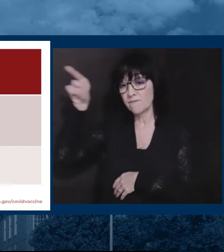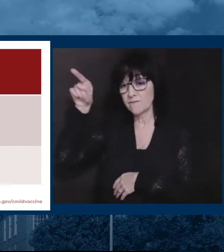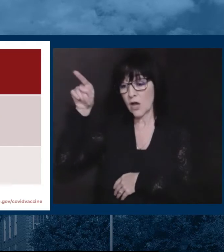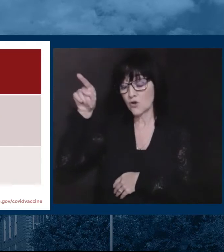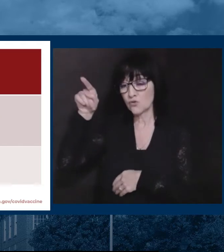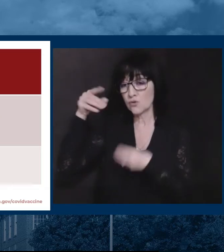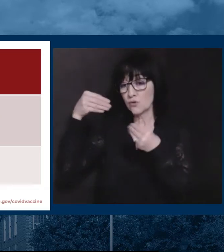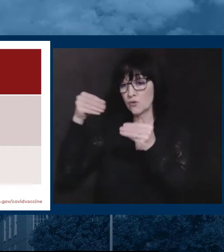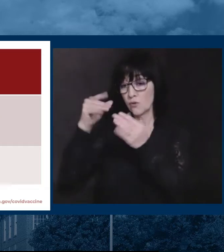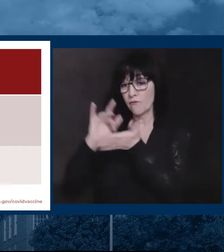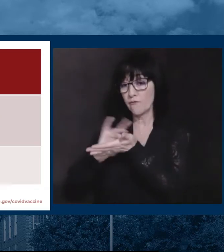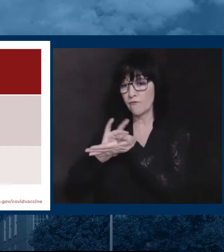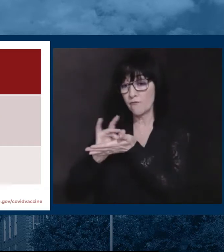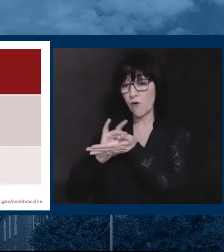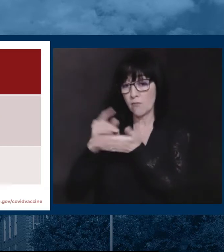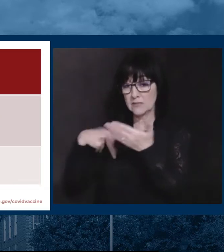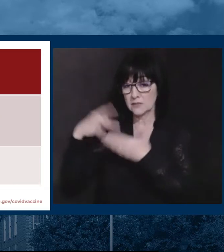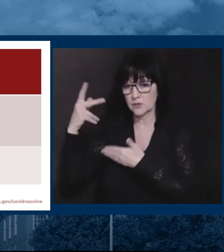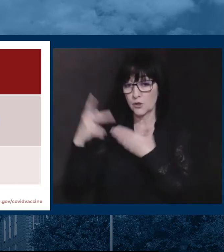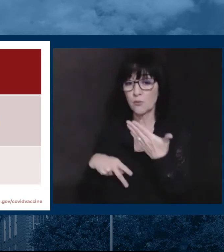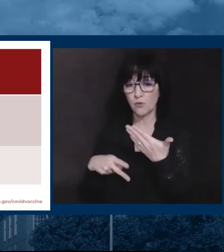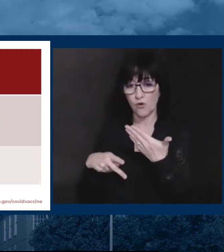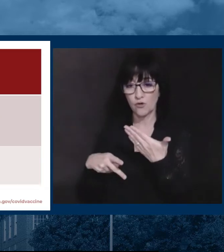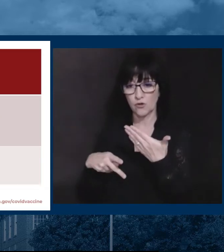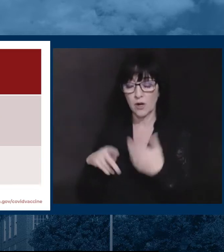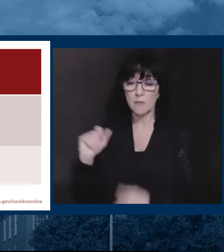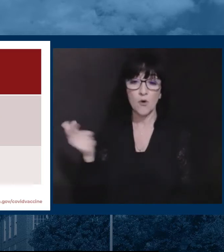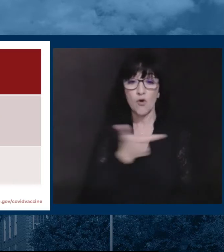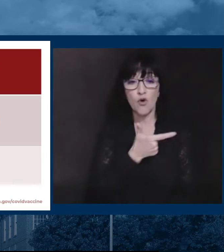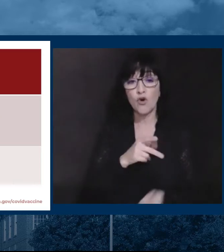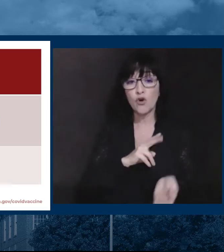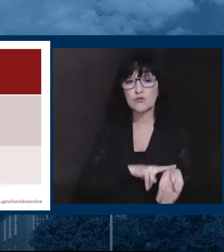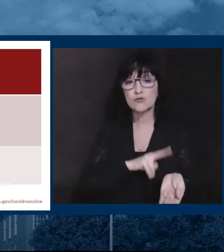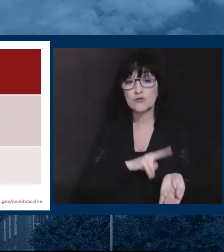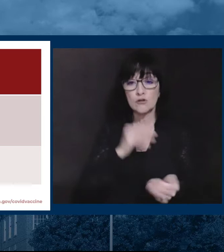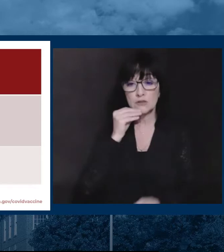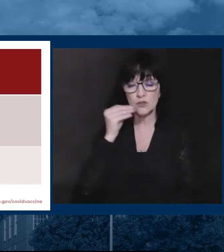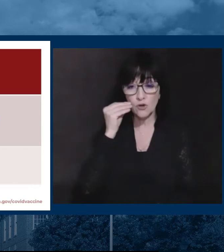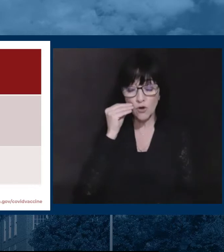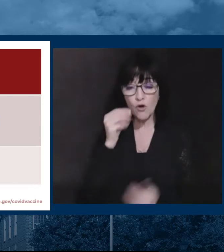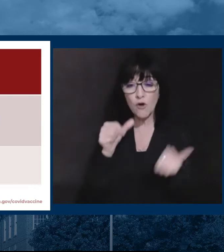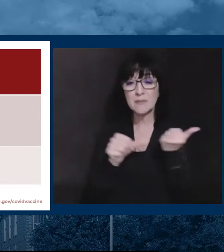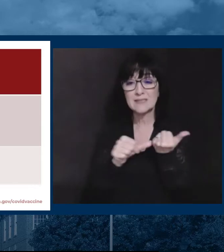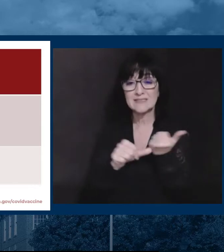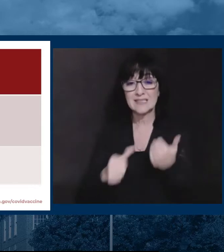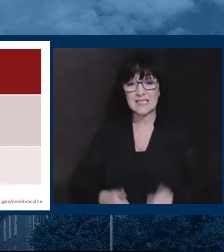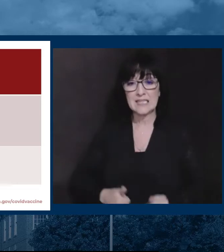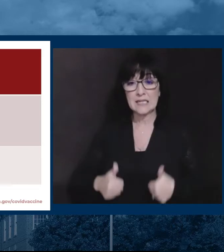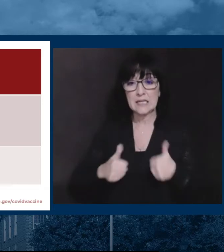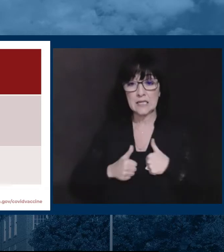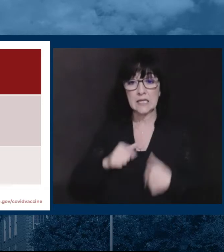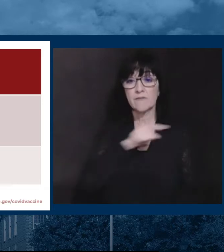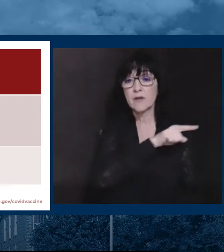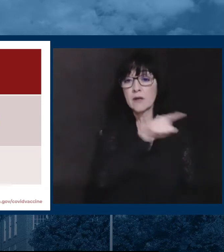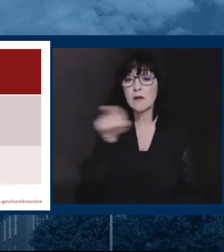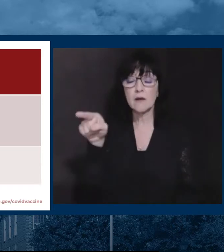already all of our long-term care facilities and assisted living facilities have signed up for this